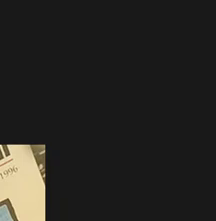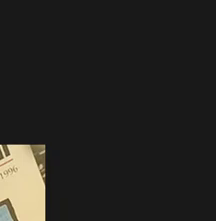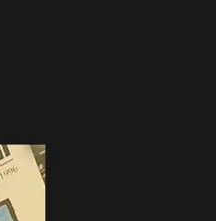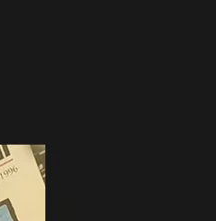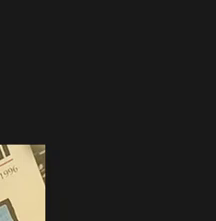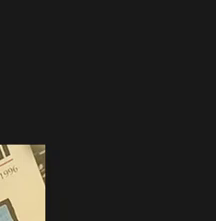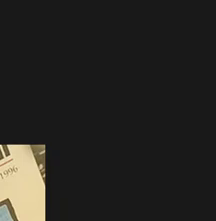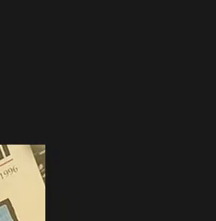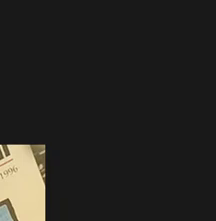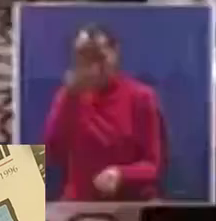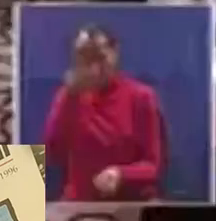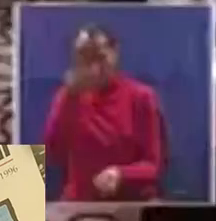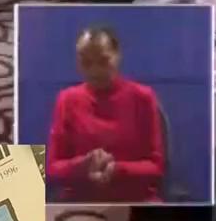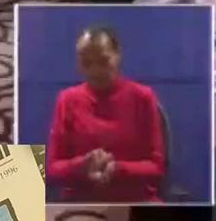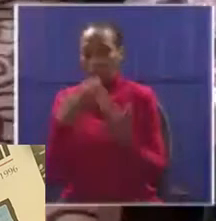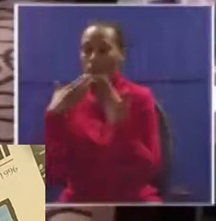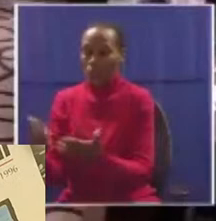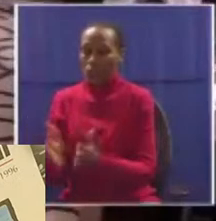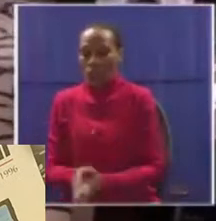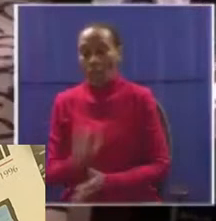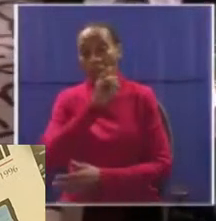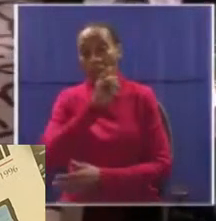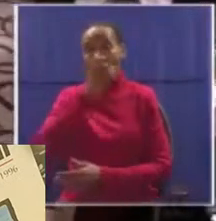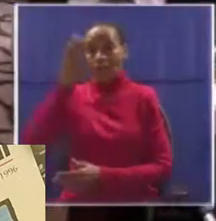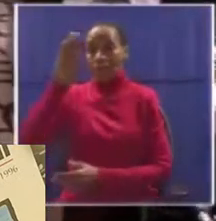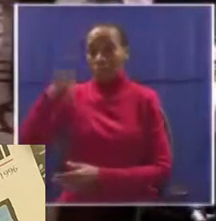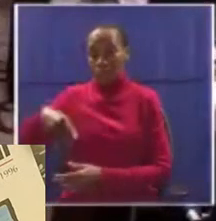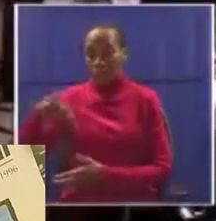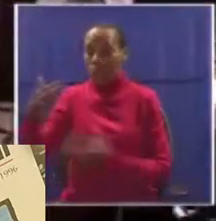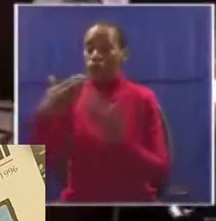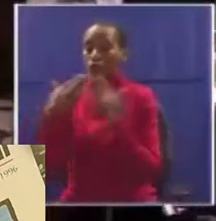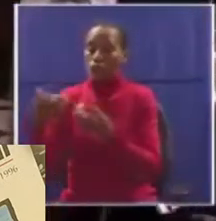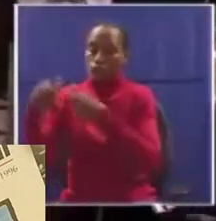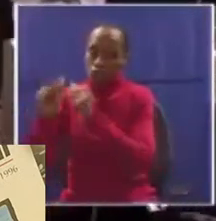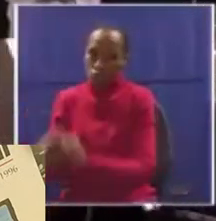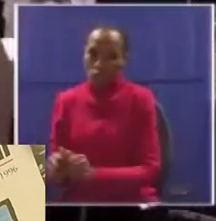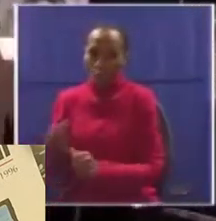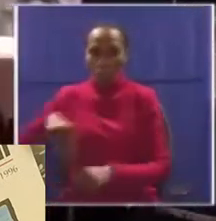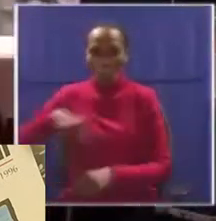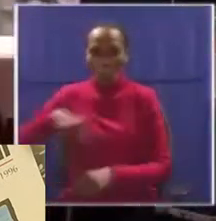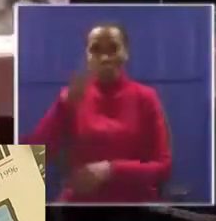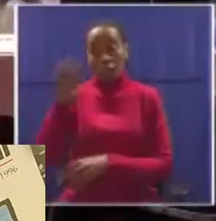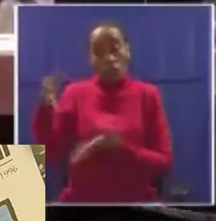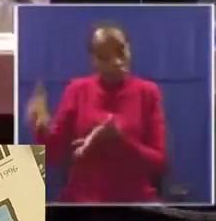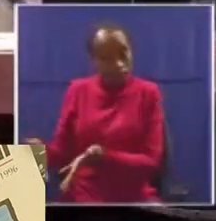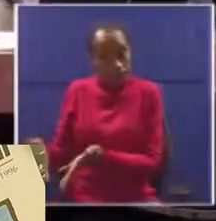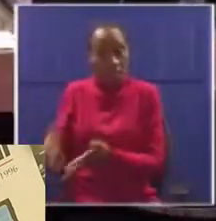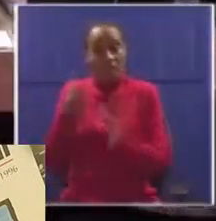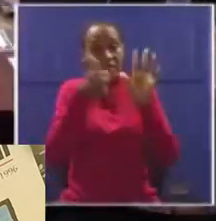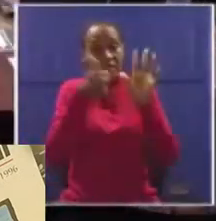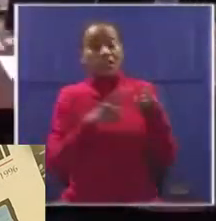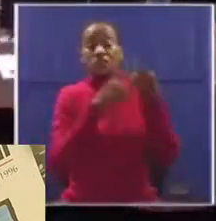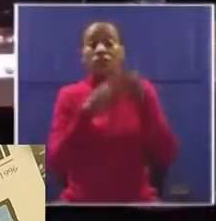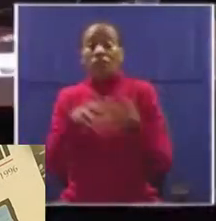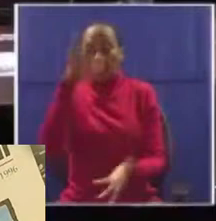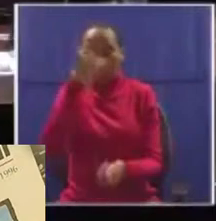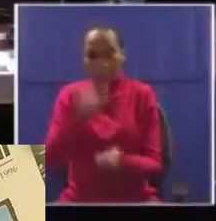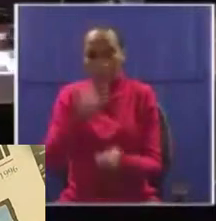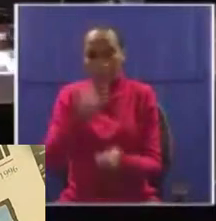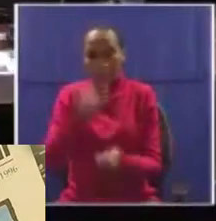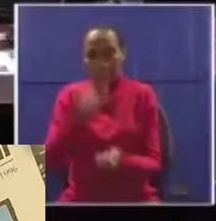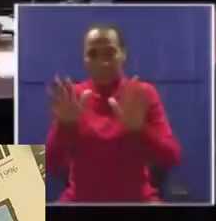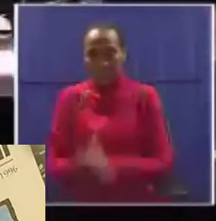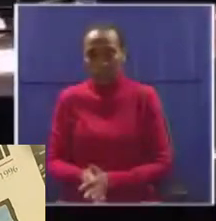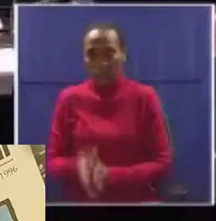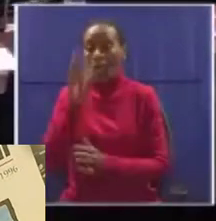want thank you ifp thank you chairperson we are pulling the house it takes on the virtual that's 10.